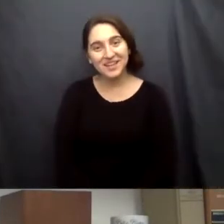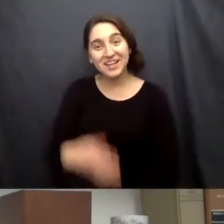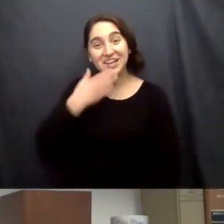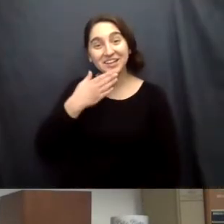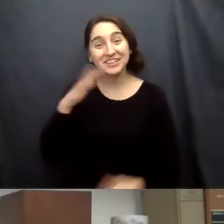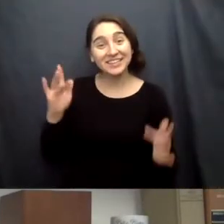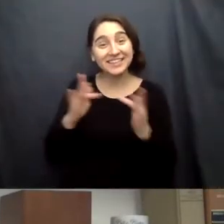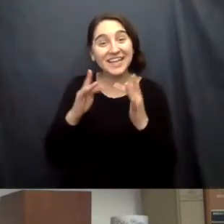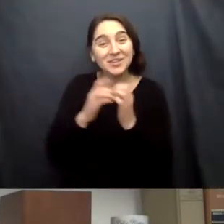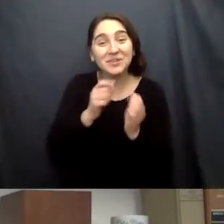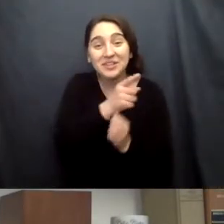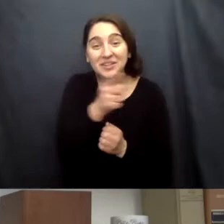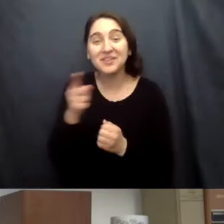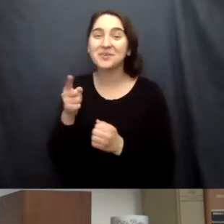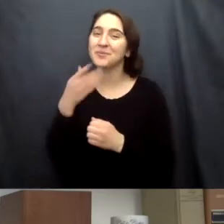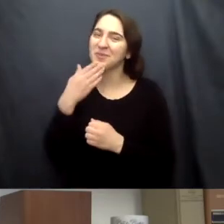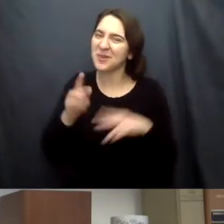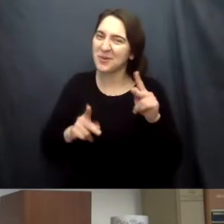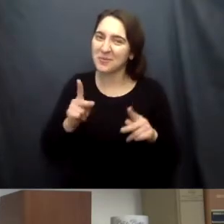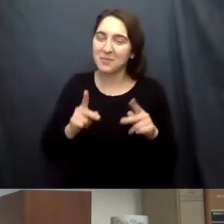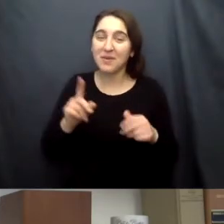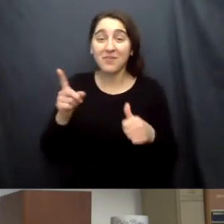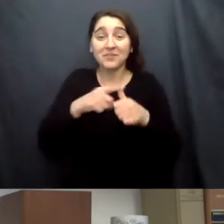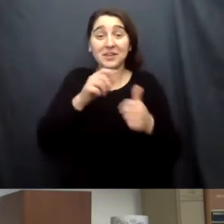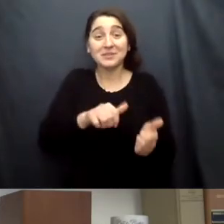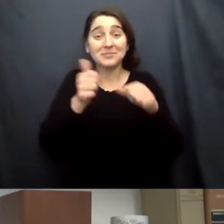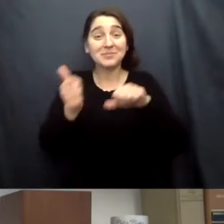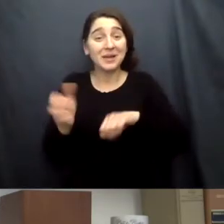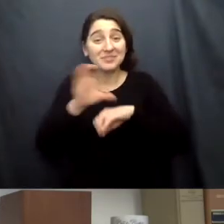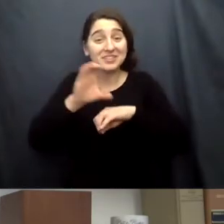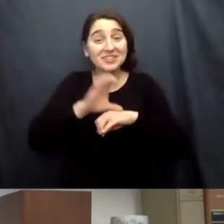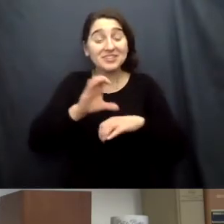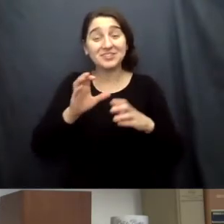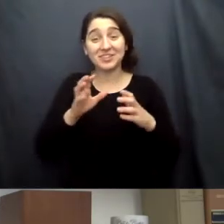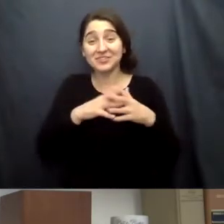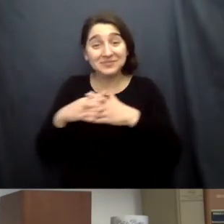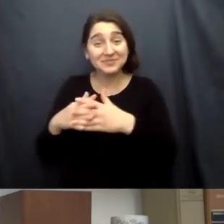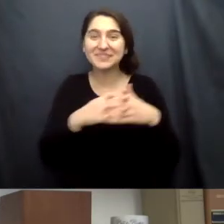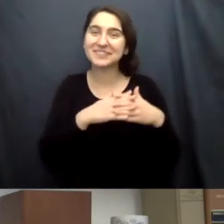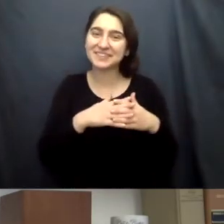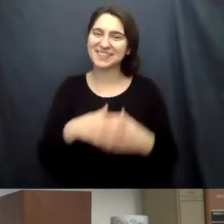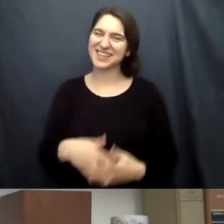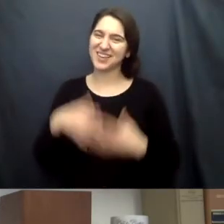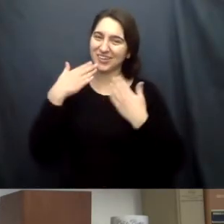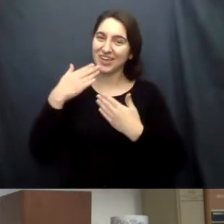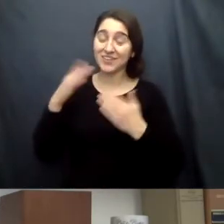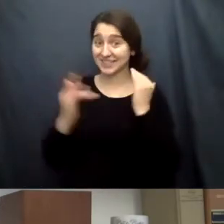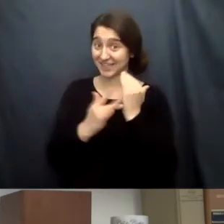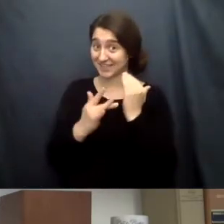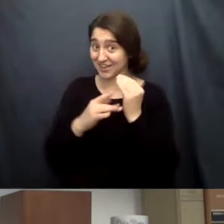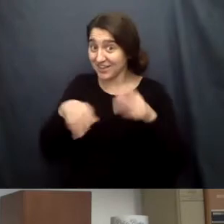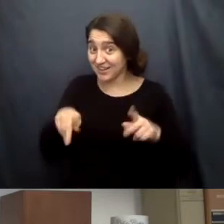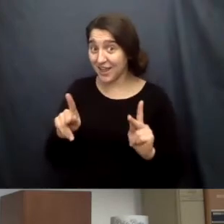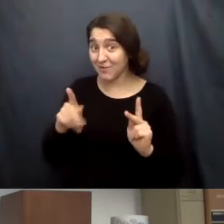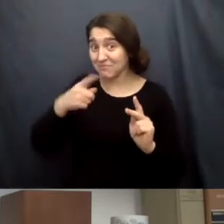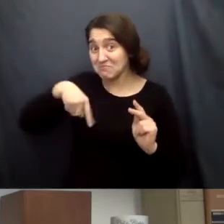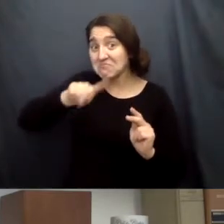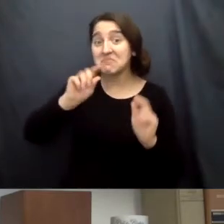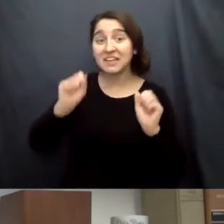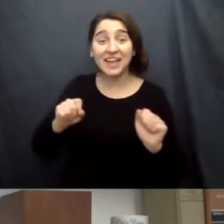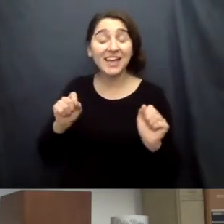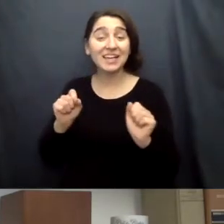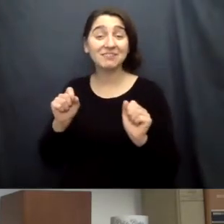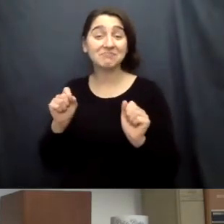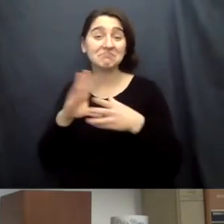Well, it is good to be with you, the good people of First Baptist Church in America, this morning. I'm grateful for the technology